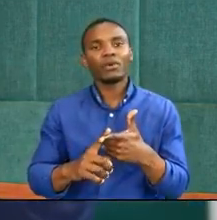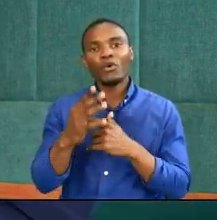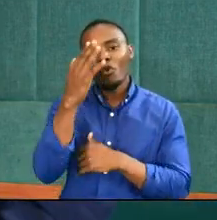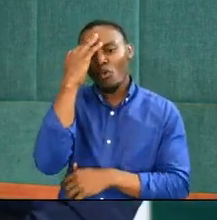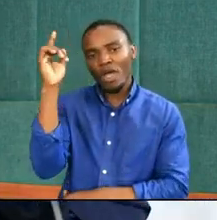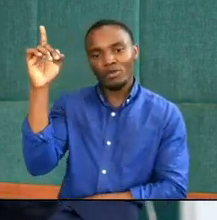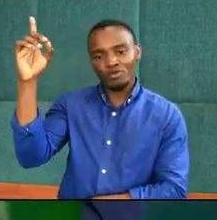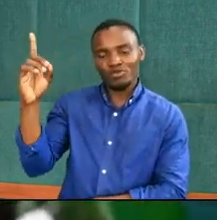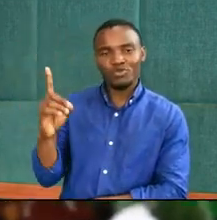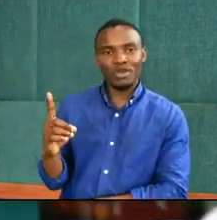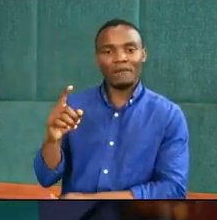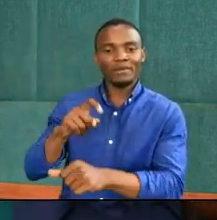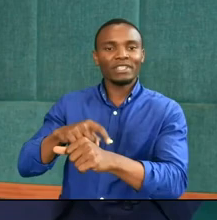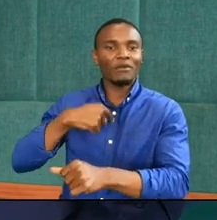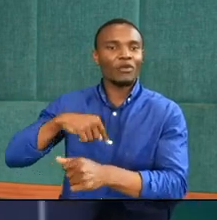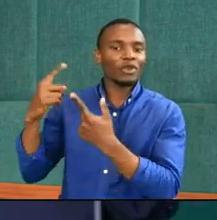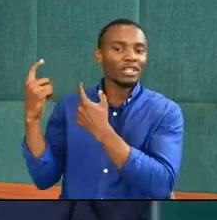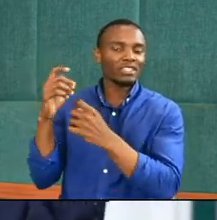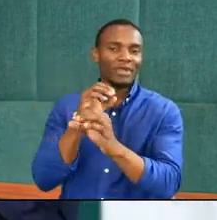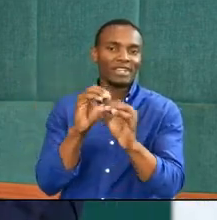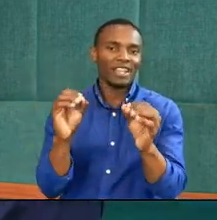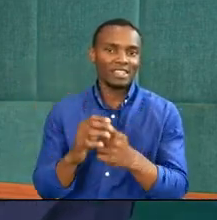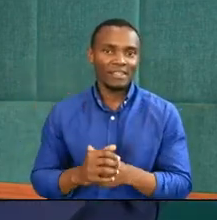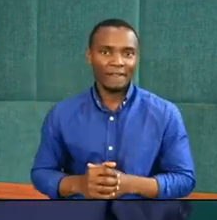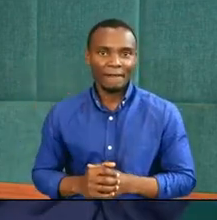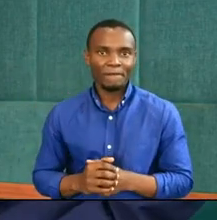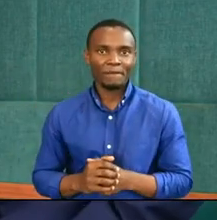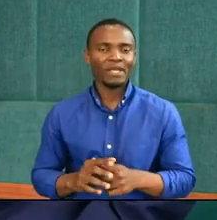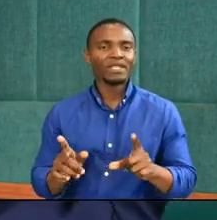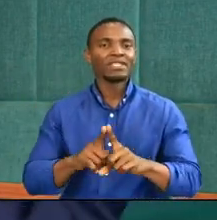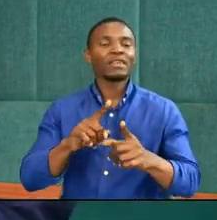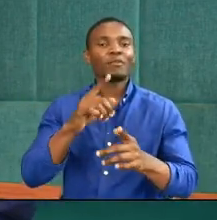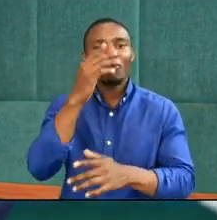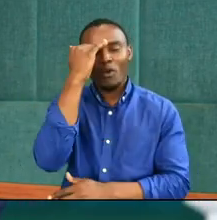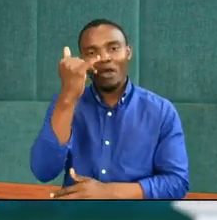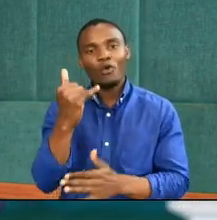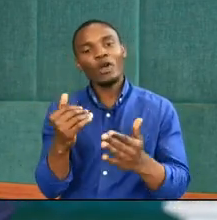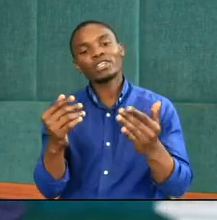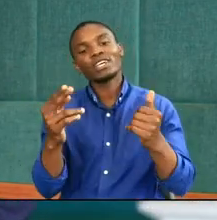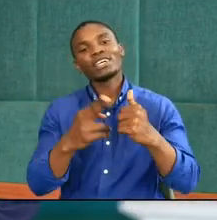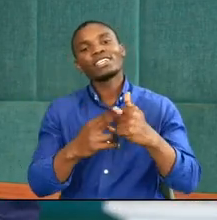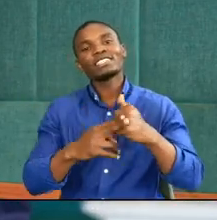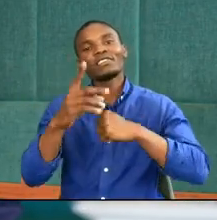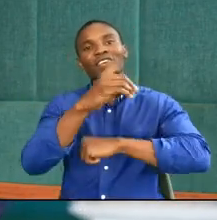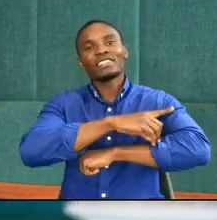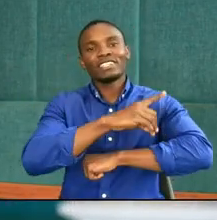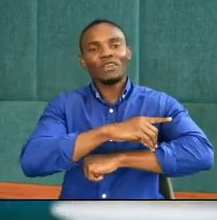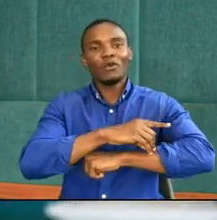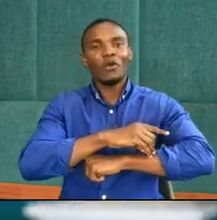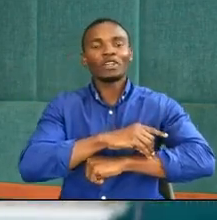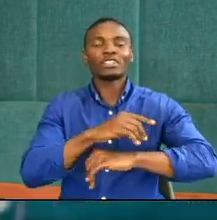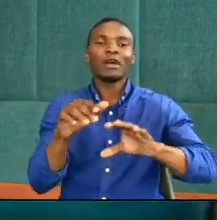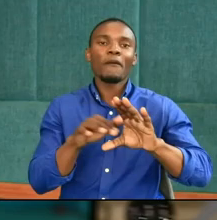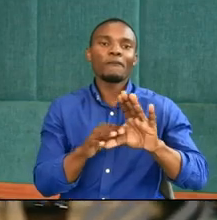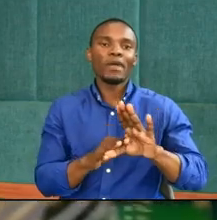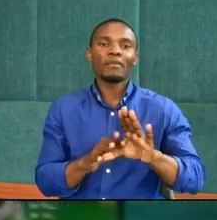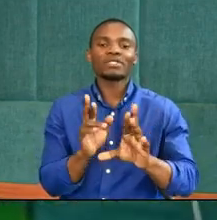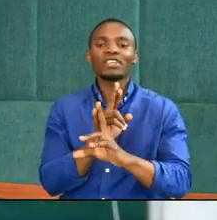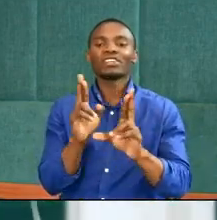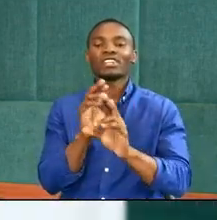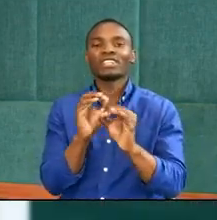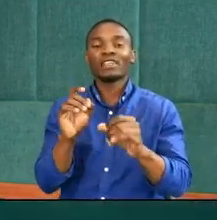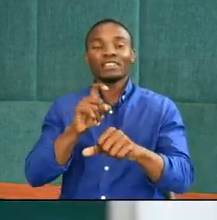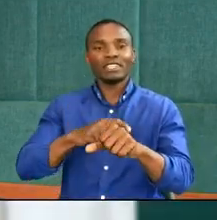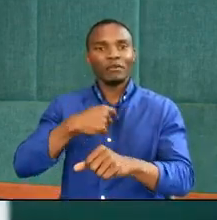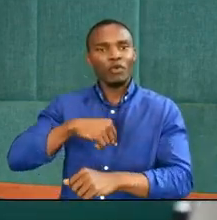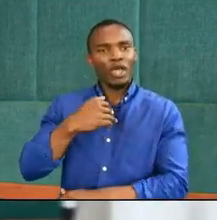could cause us not to be ready? What could cause the Seventh-day Adventist members in the church not to be ready when we have the three